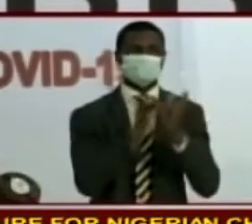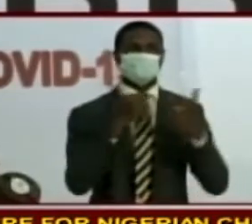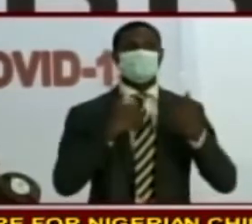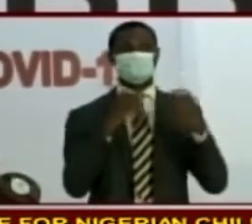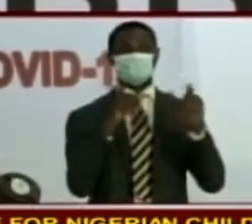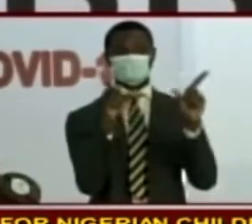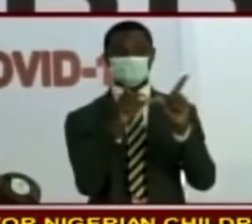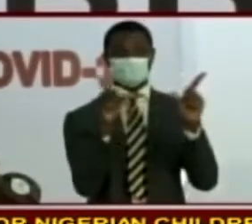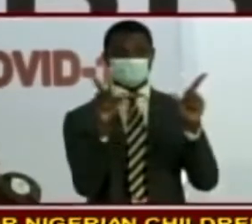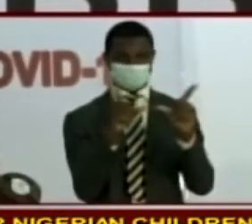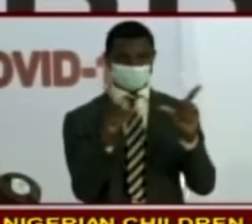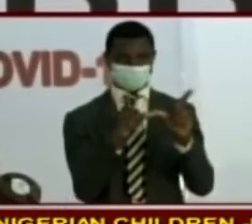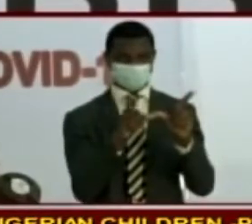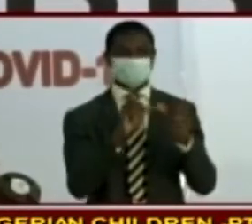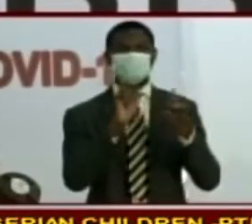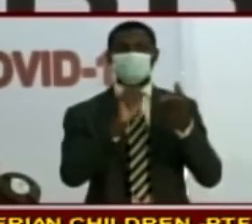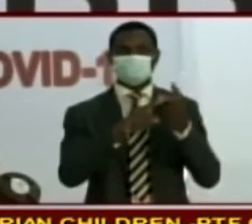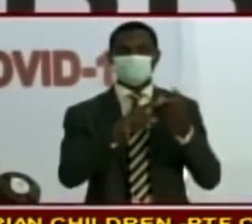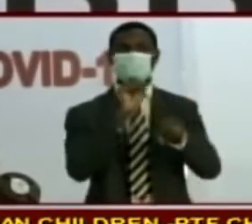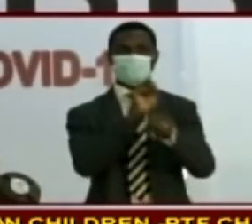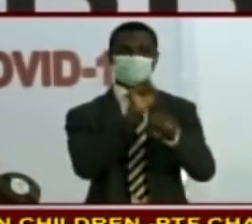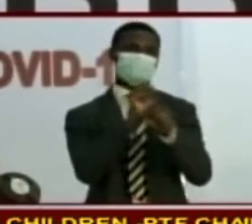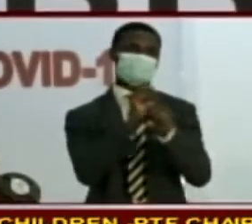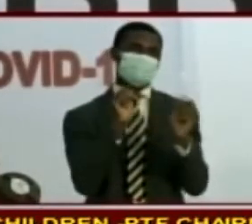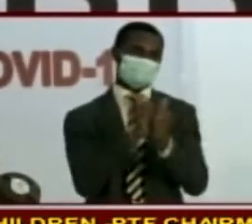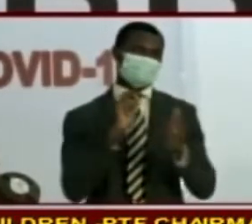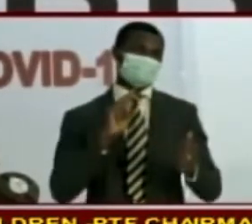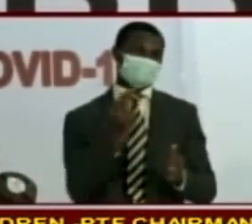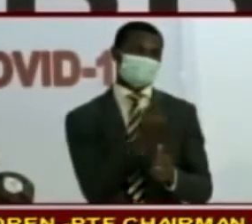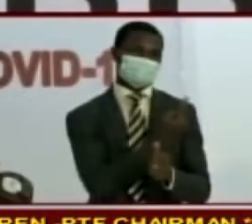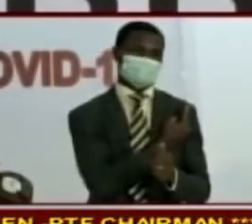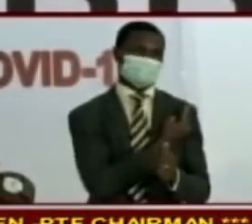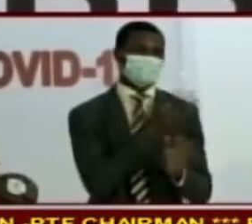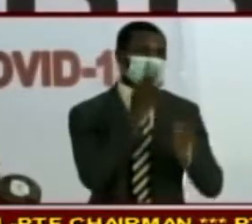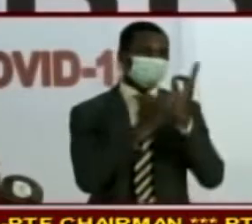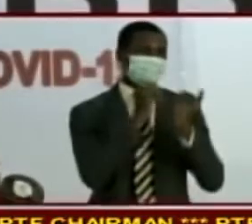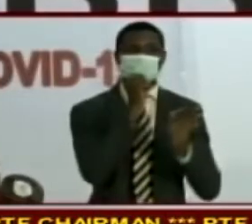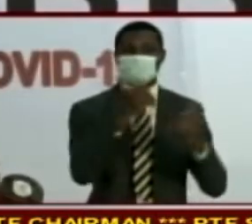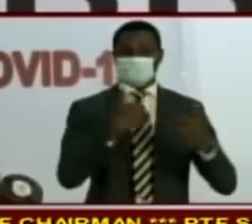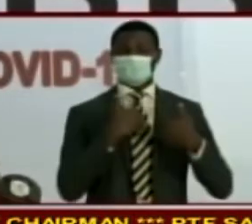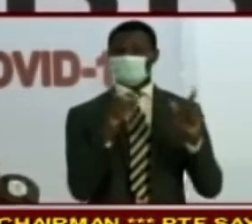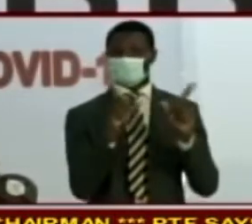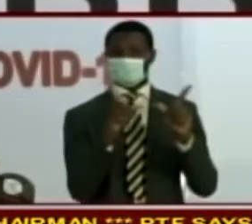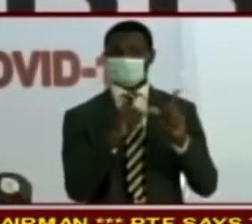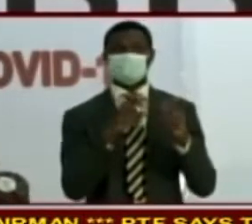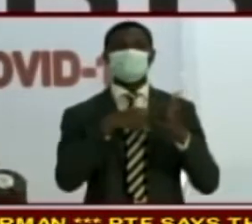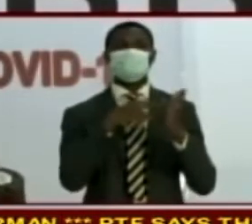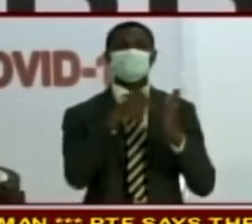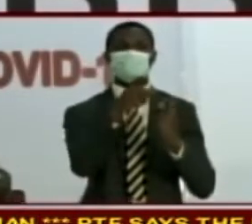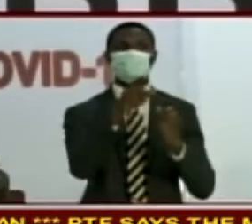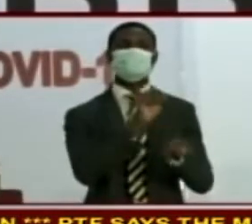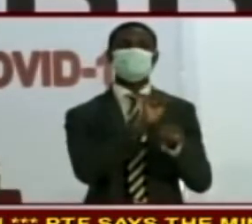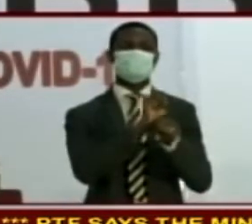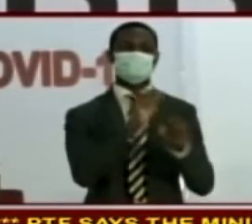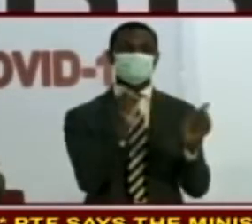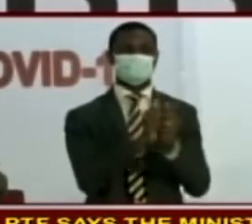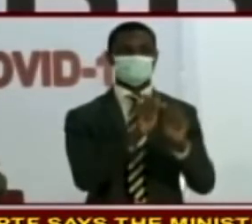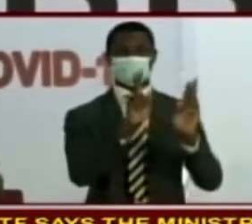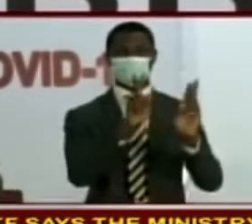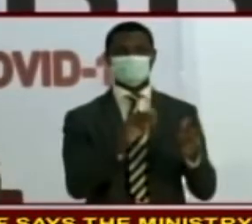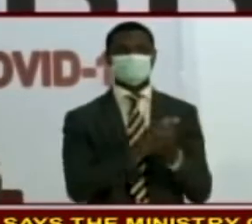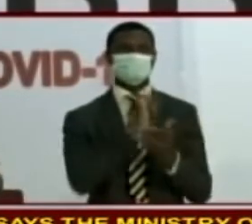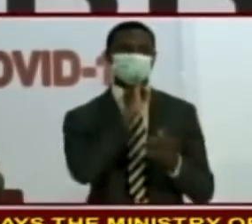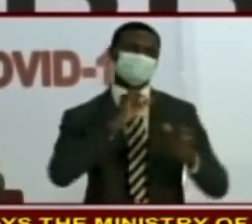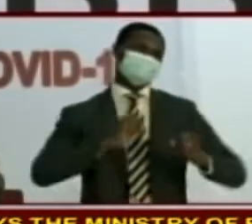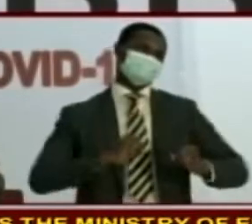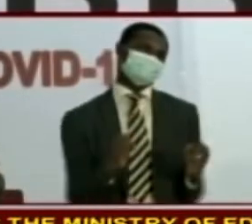da license daga ma'aikatan muhalli, cewa ya ƙware ya san aikin, domin aiki da sinadarai ba